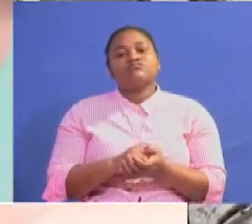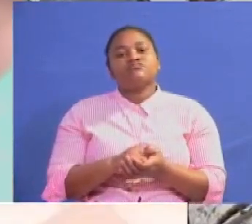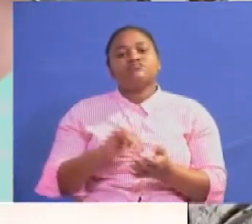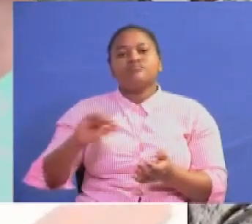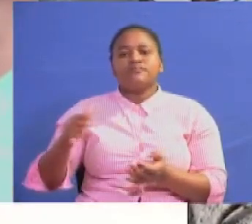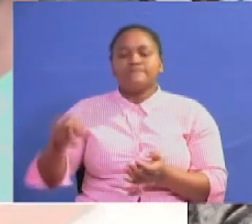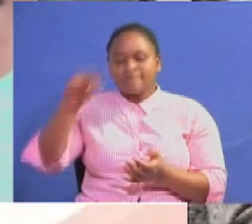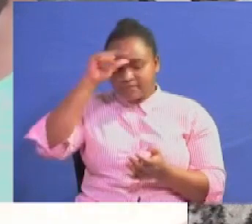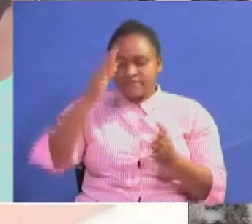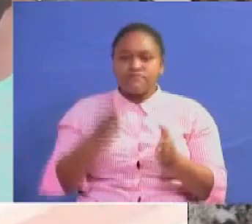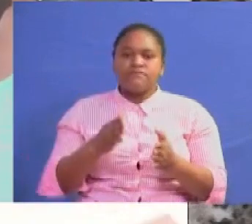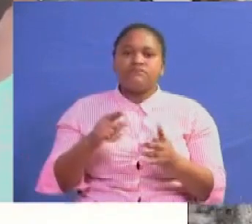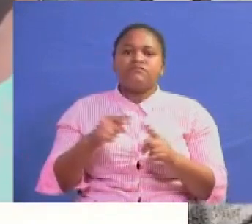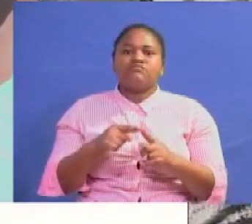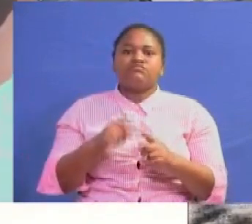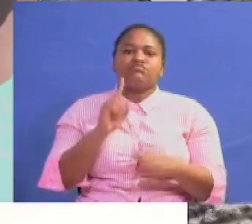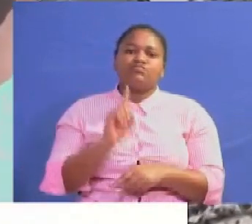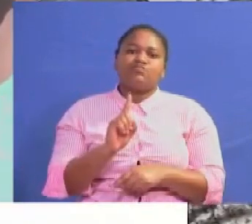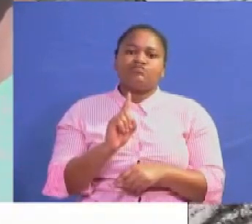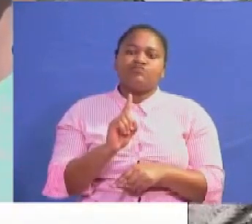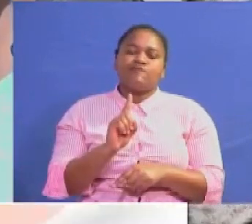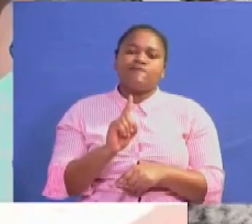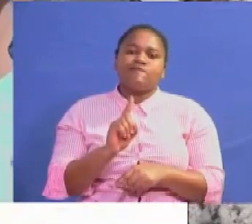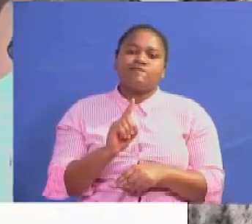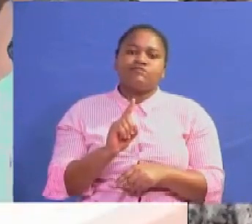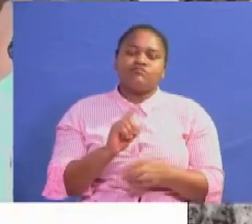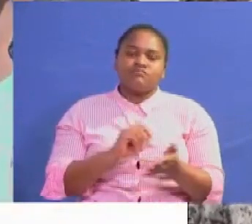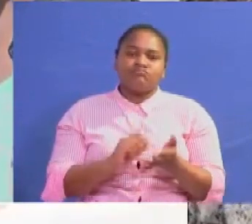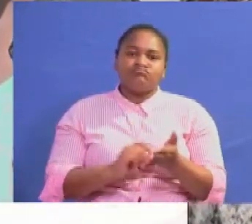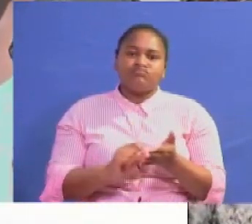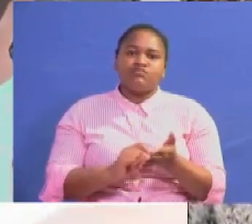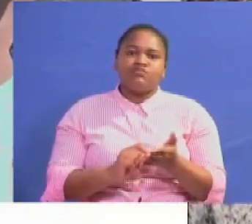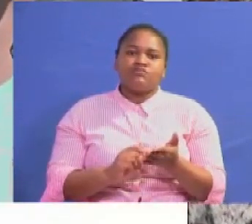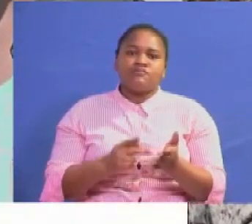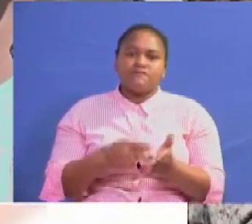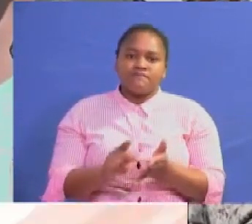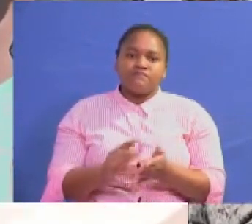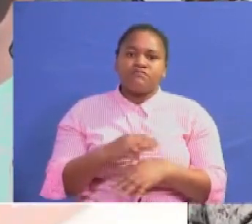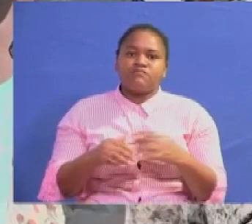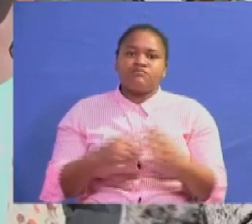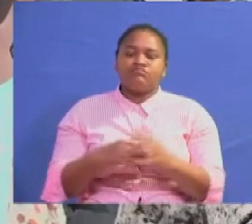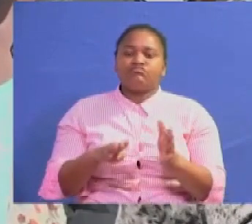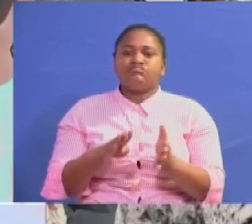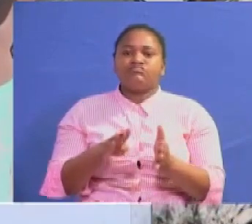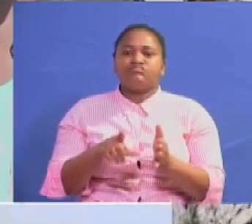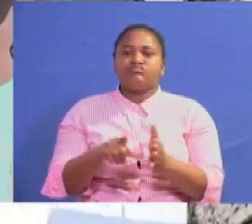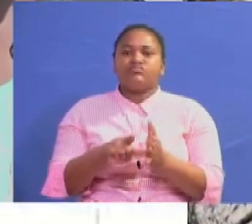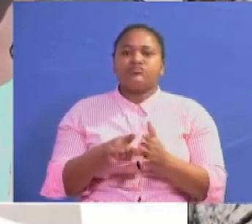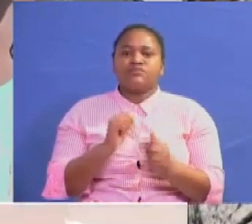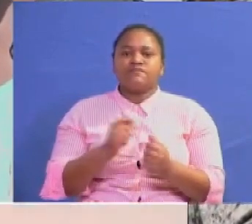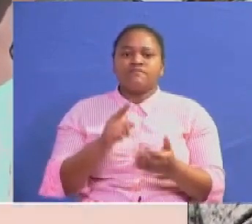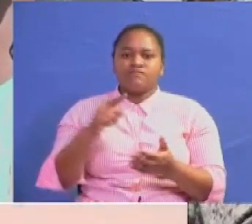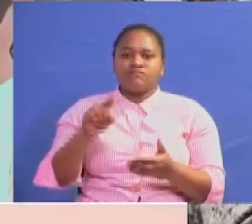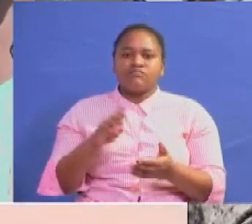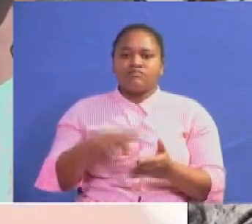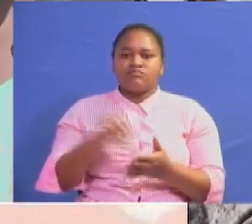county governors to, one, publish and pay all the bills which has been verified and